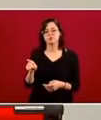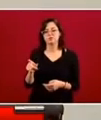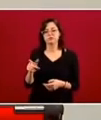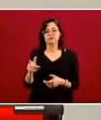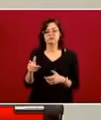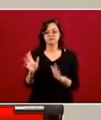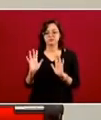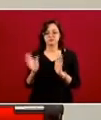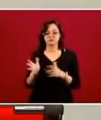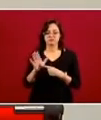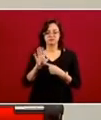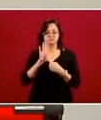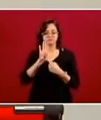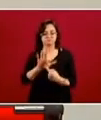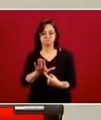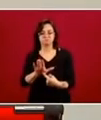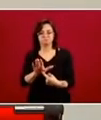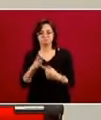it this morning,